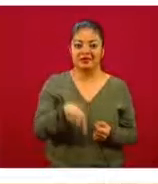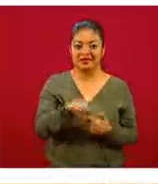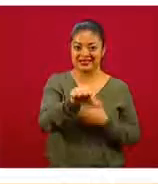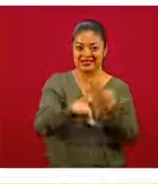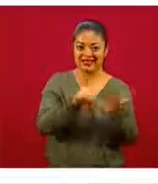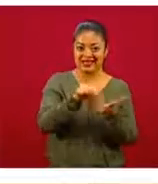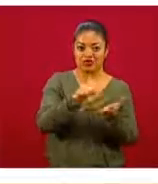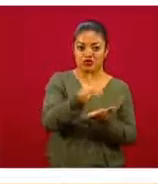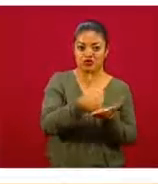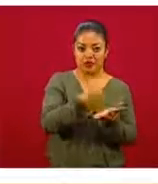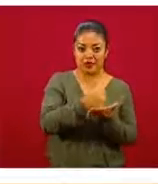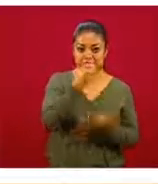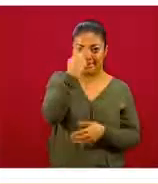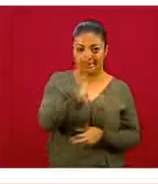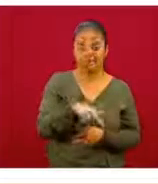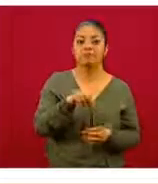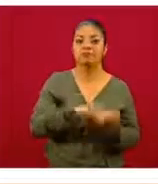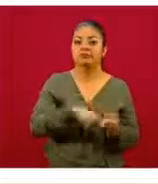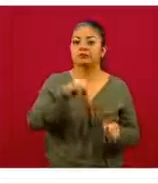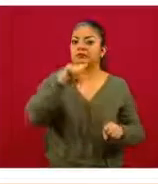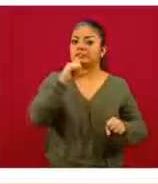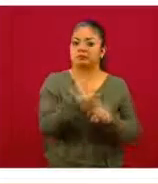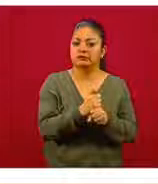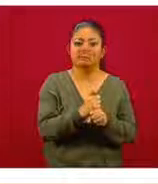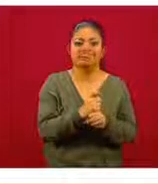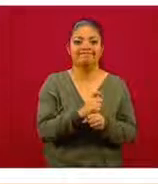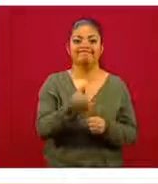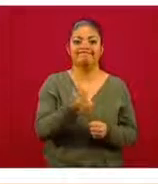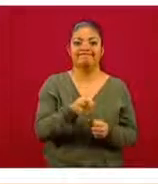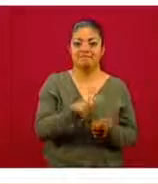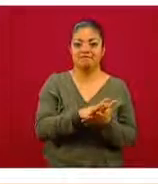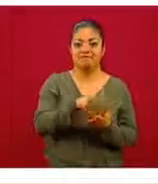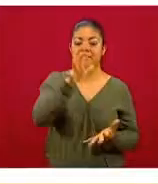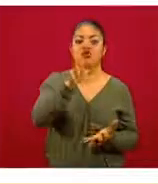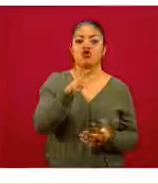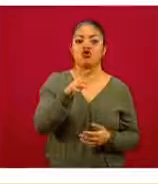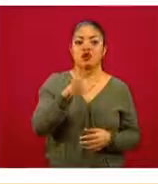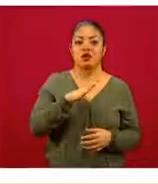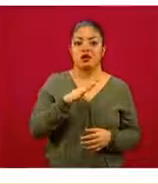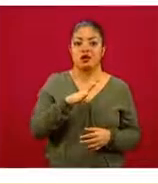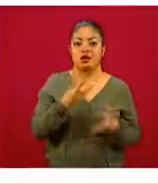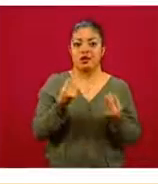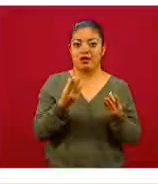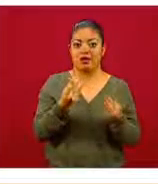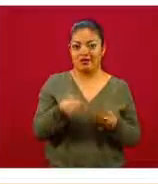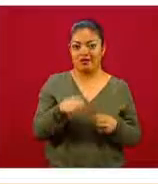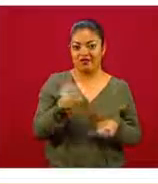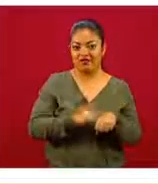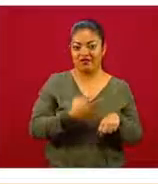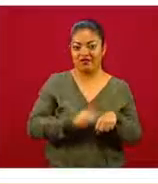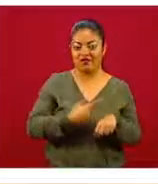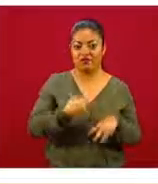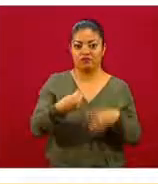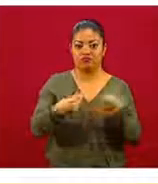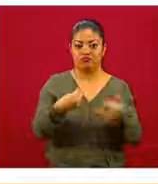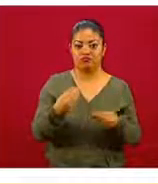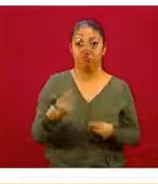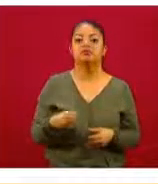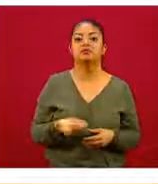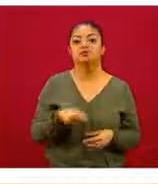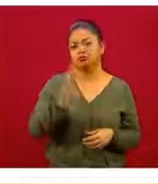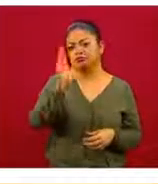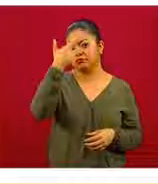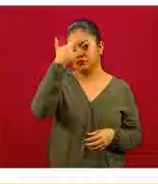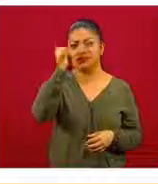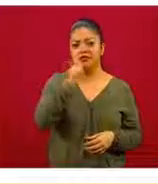see how the Valley of Mexico general area has the largest number of cumulative cases.